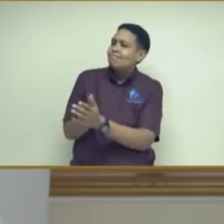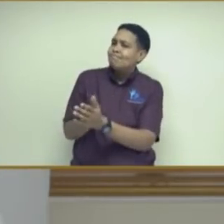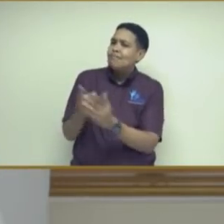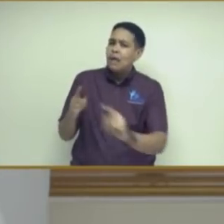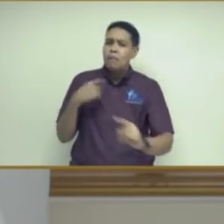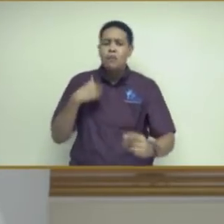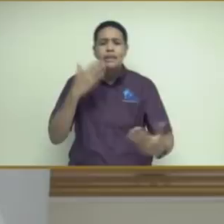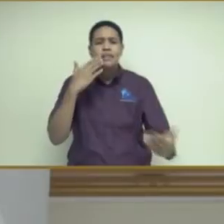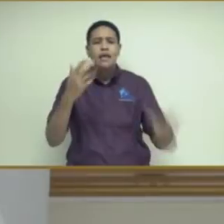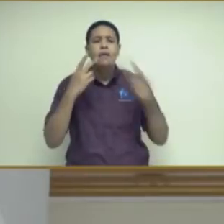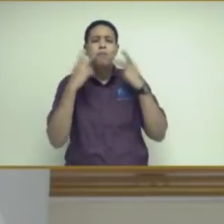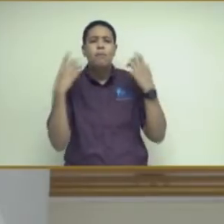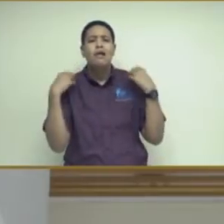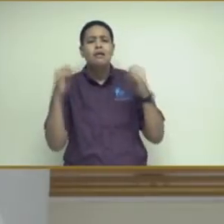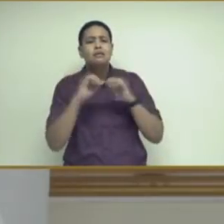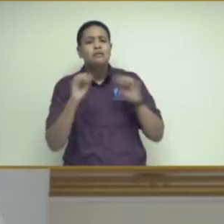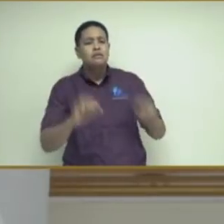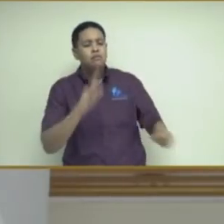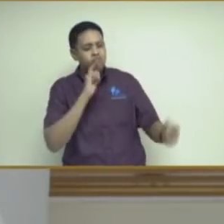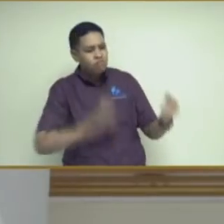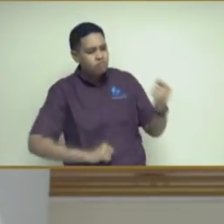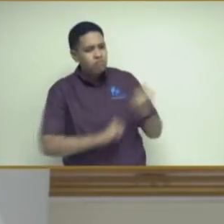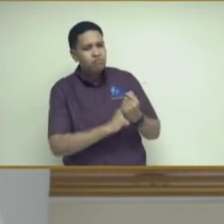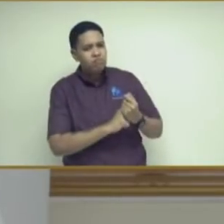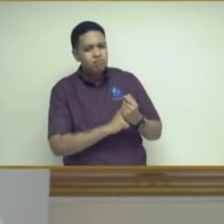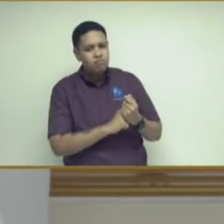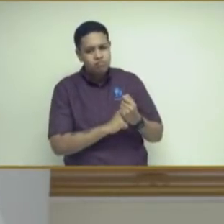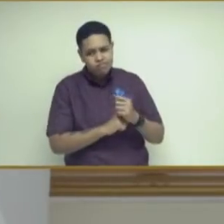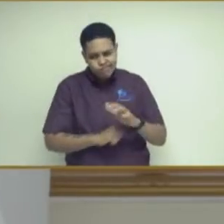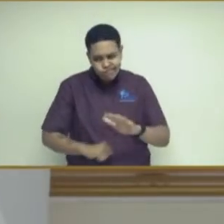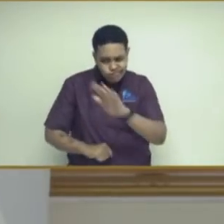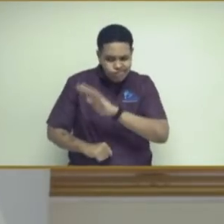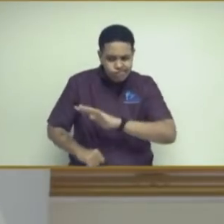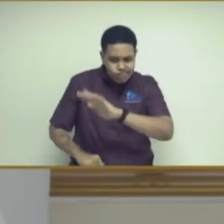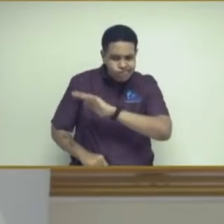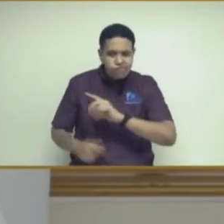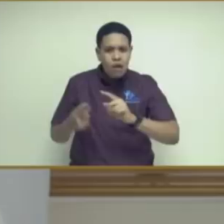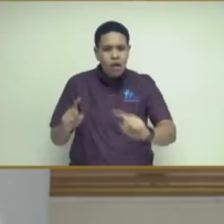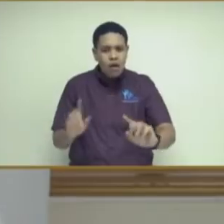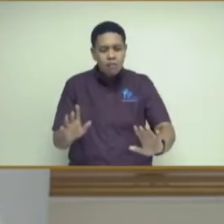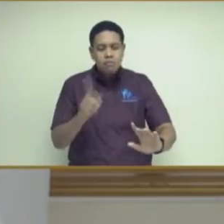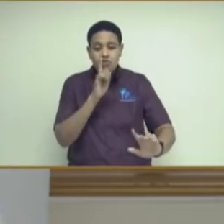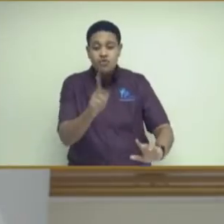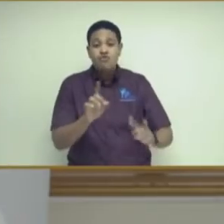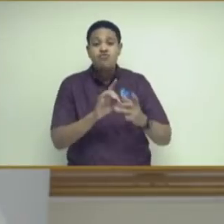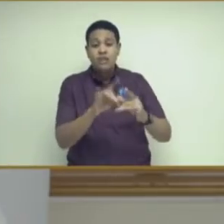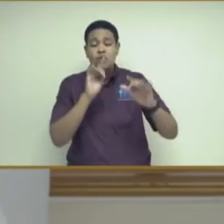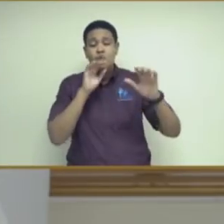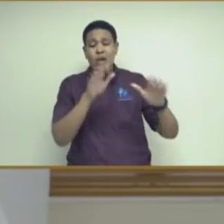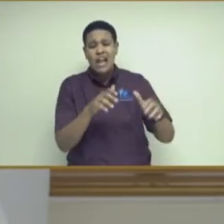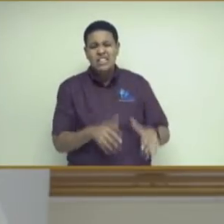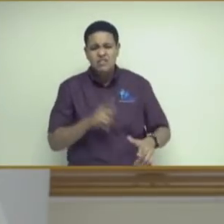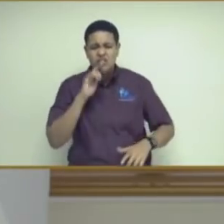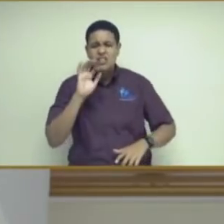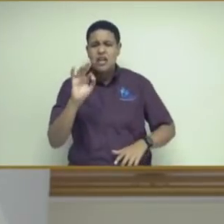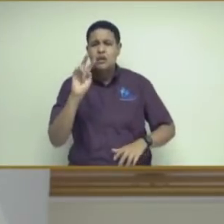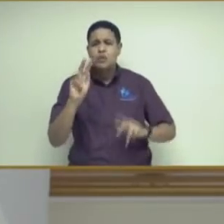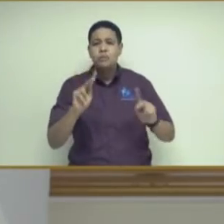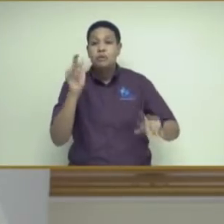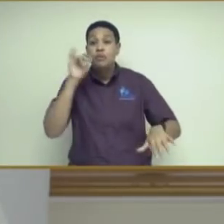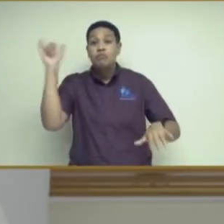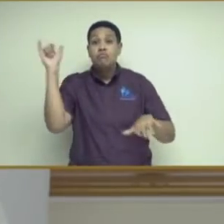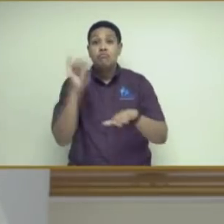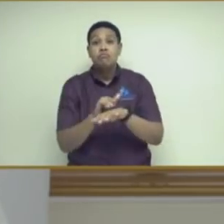system for the support to those individuals. In terms of case classification, at this time there are 92 imported